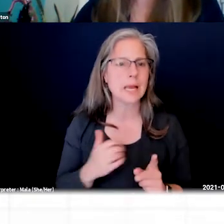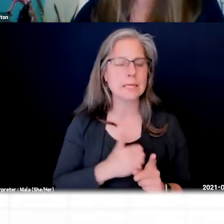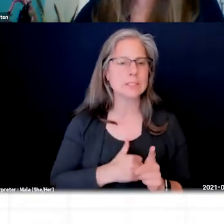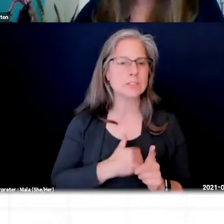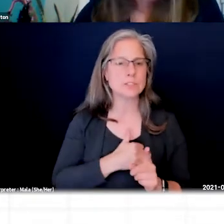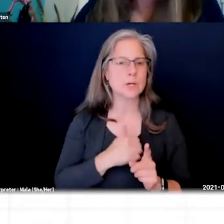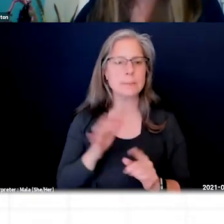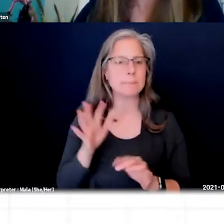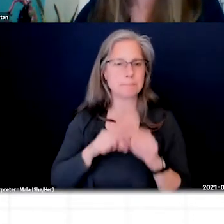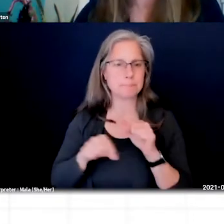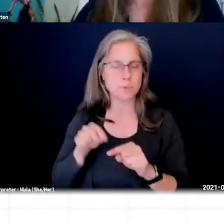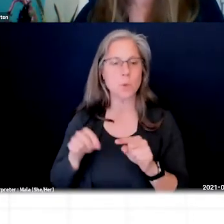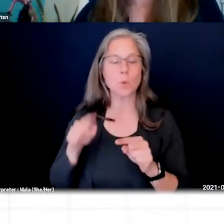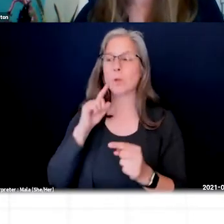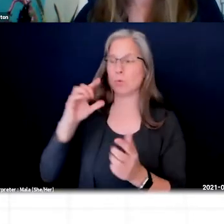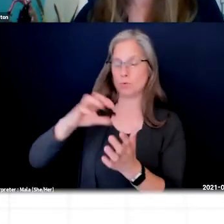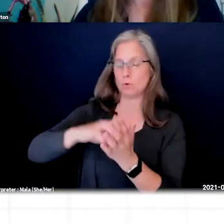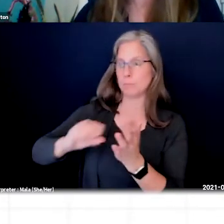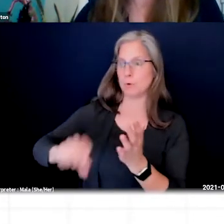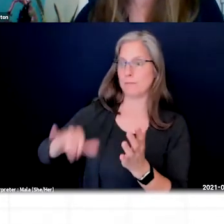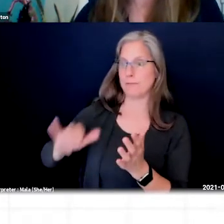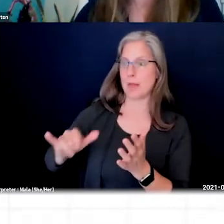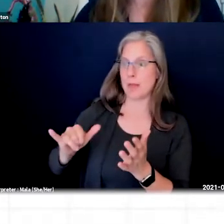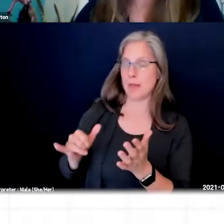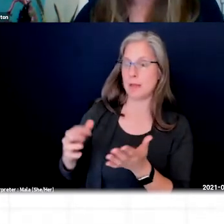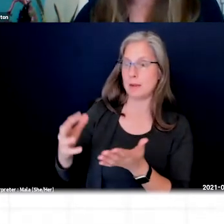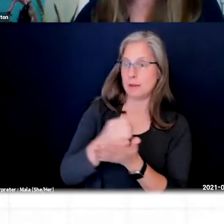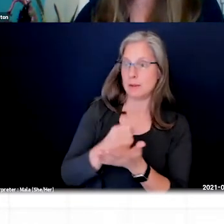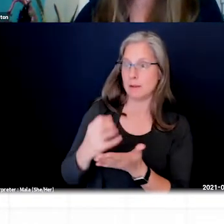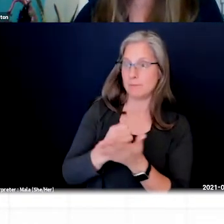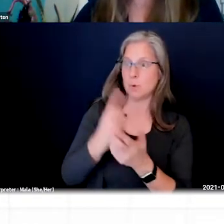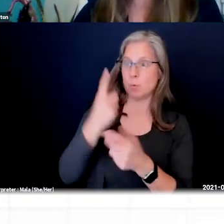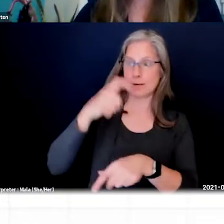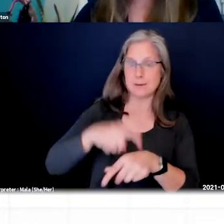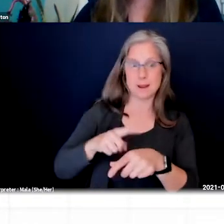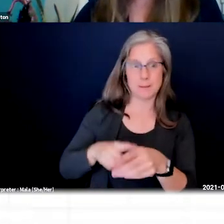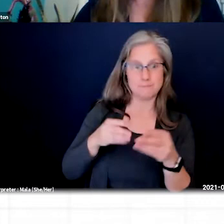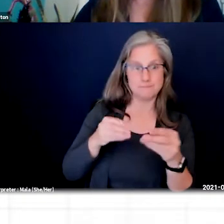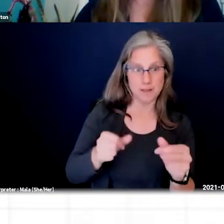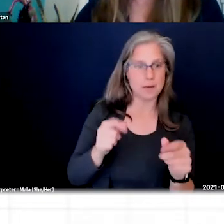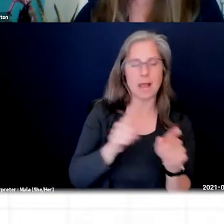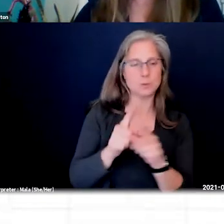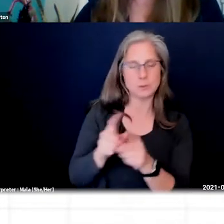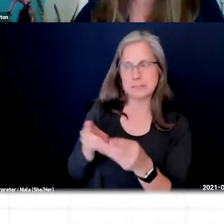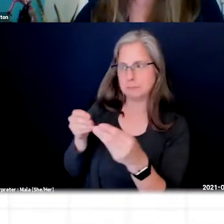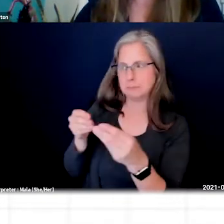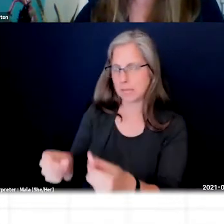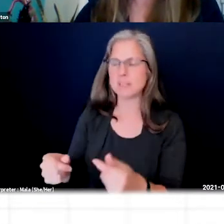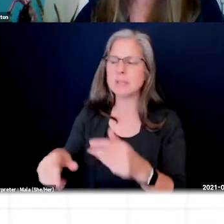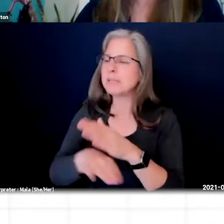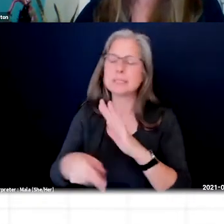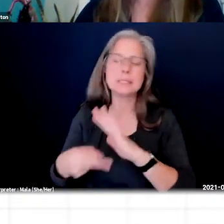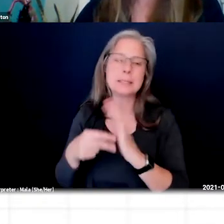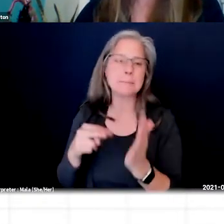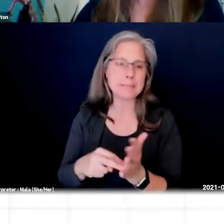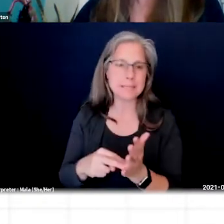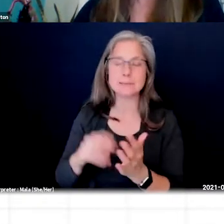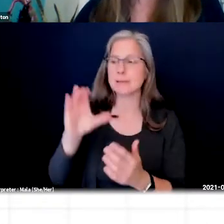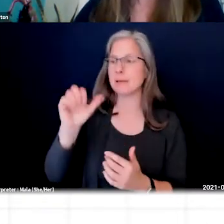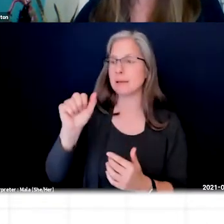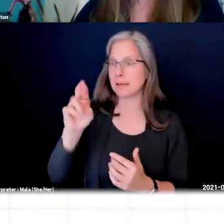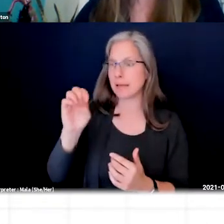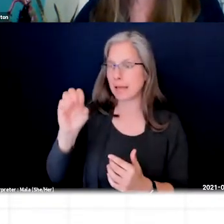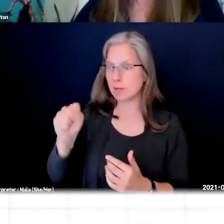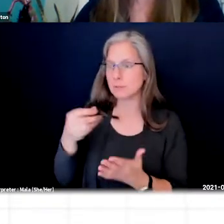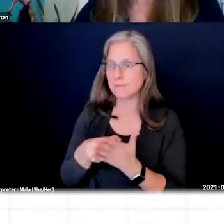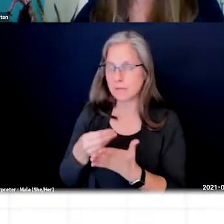So we removed the revenue and expenditures of the one-time funds as those are spent. So that's basically removing the CARES funding